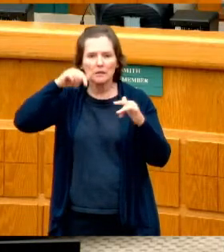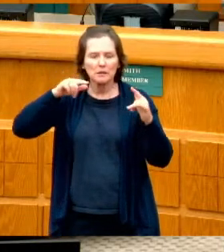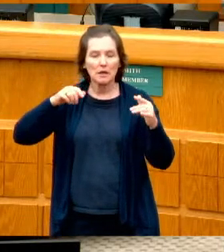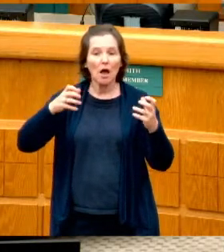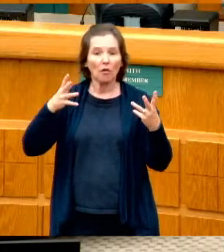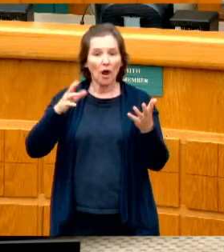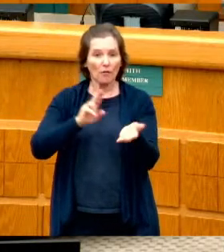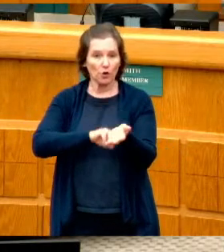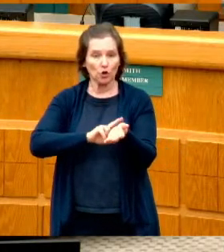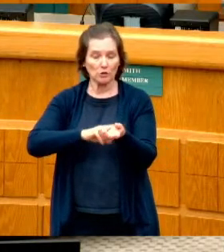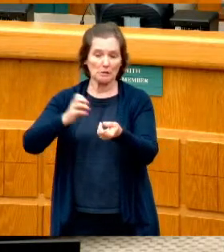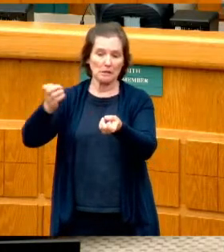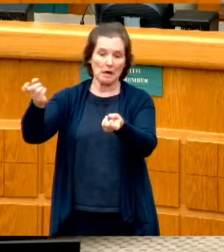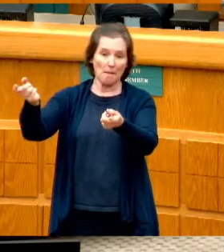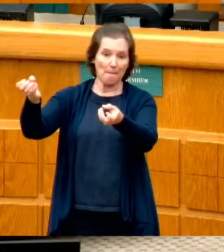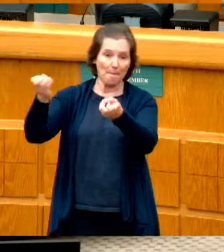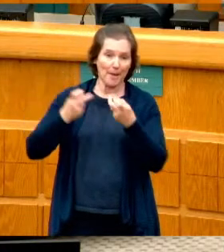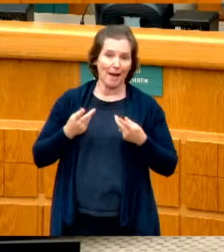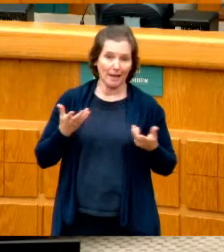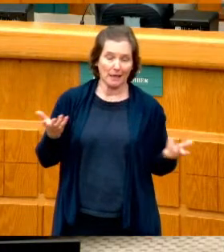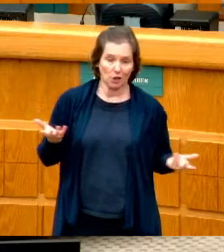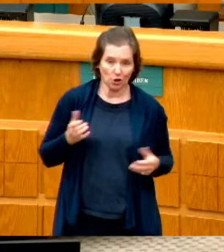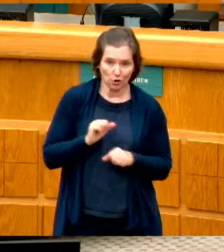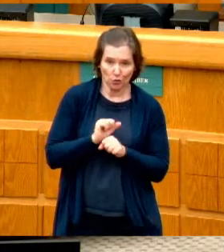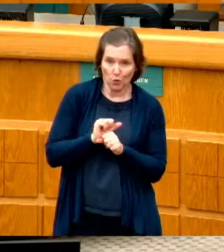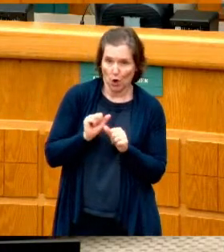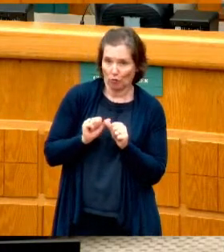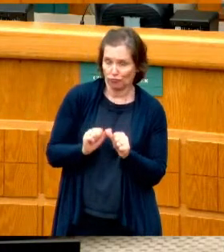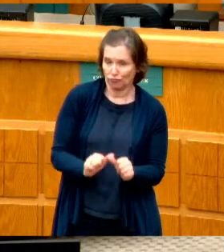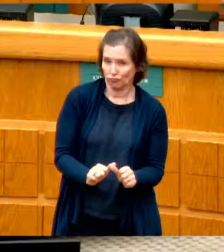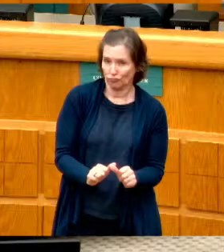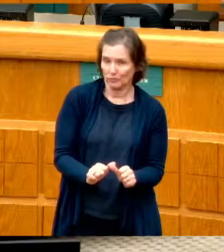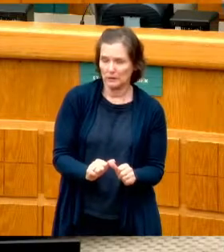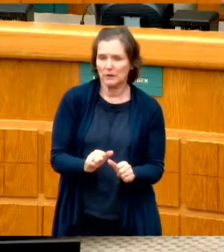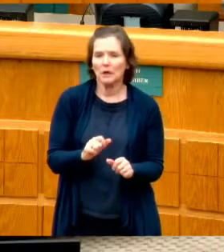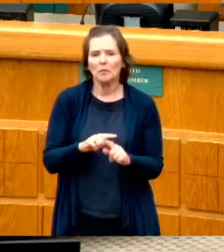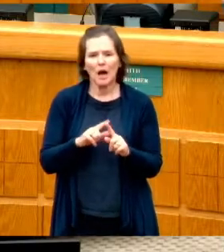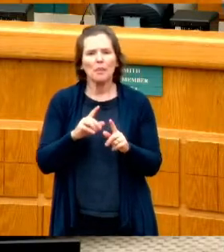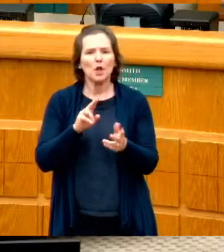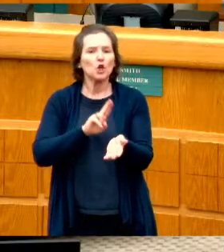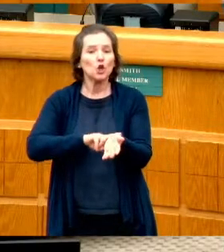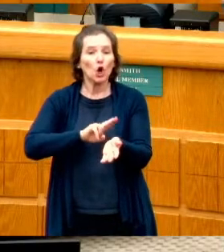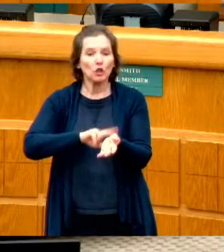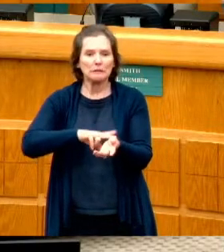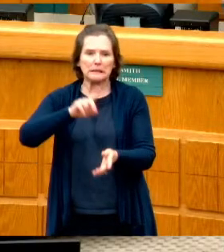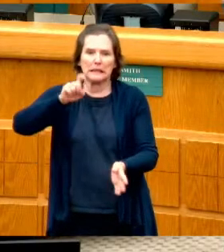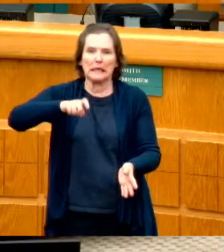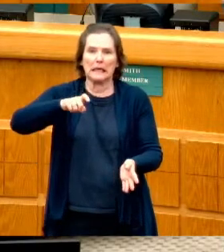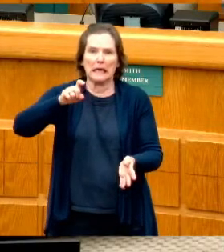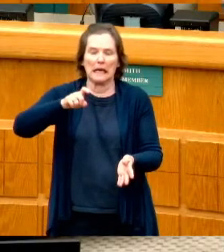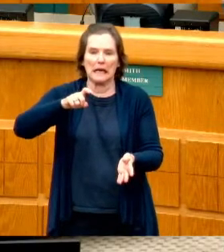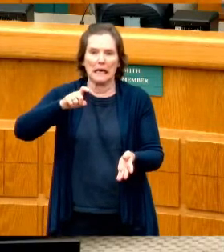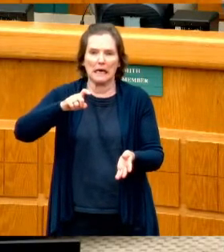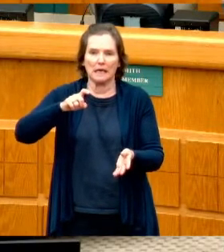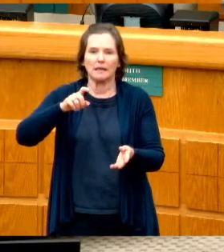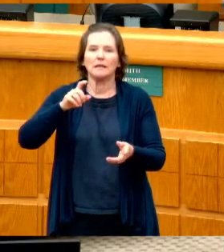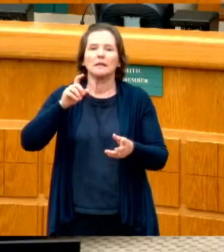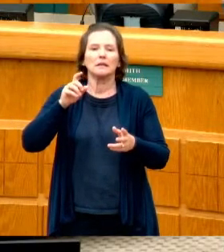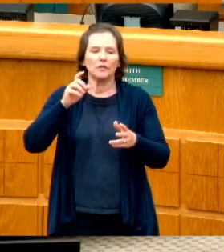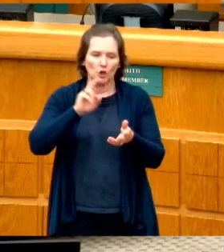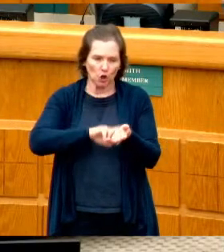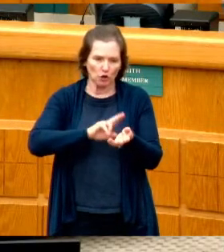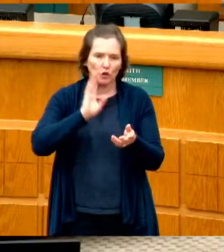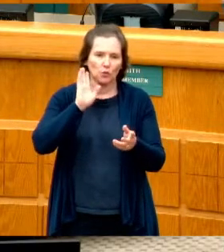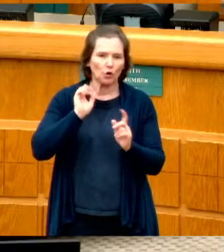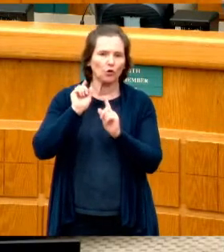more permanently. But there's been a lot of movement with nurses currently because the need has been there. And so wherever a nurse is, wherever they can go to